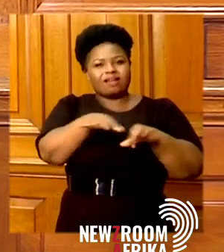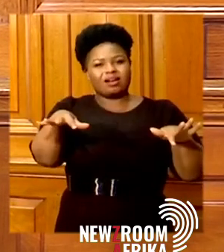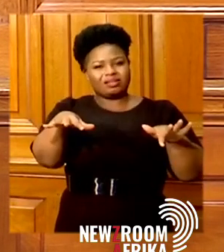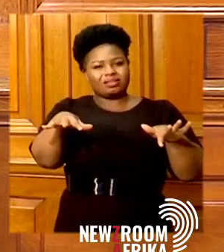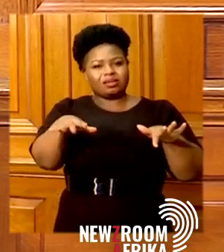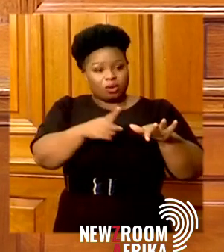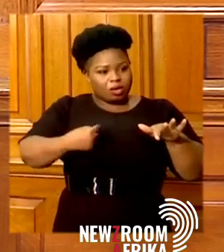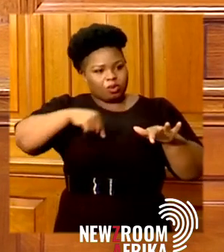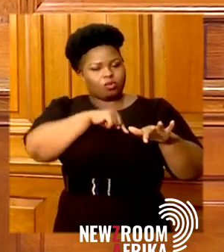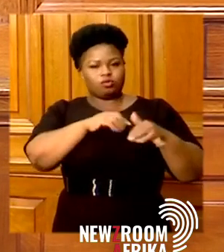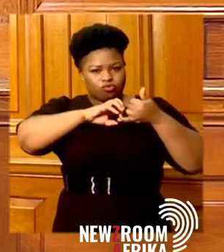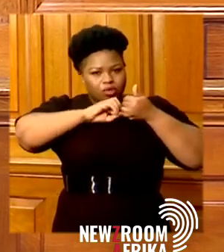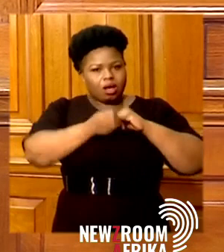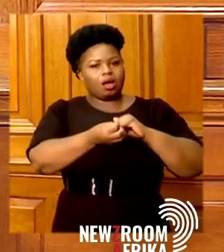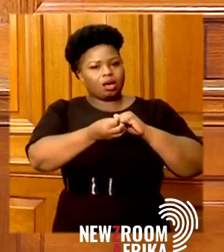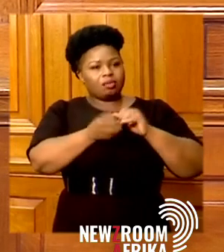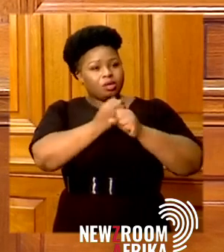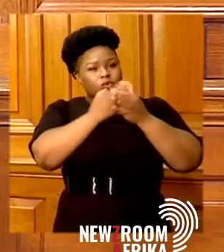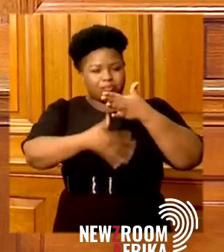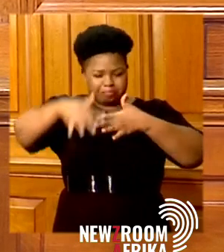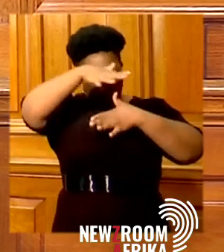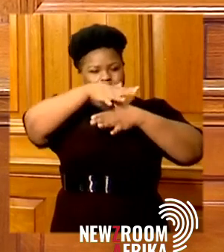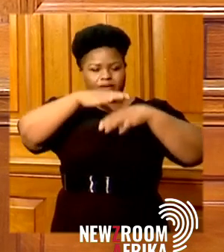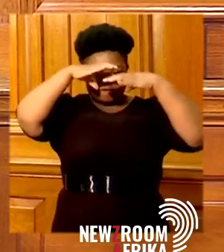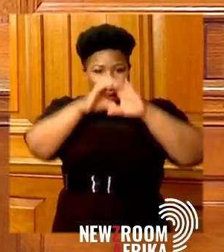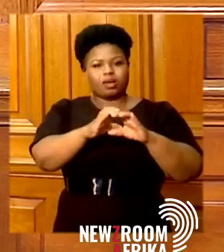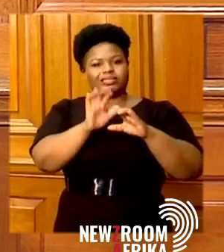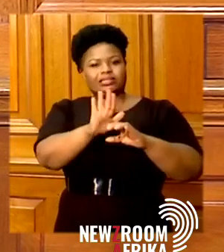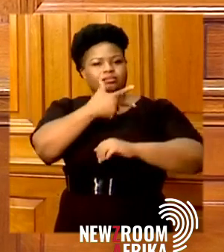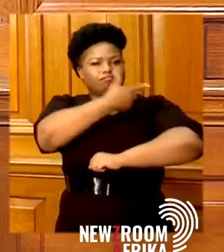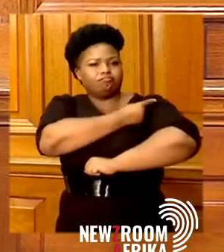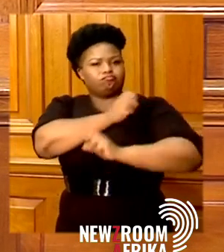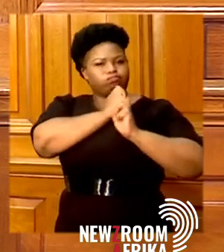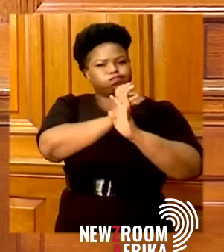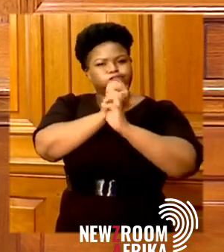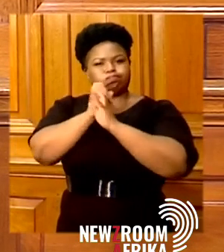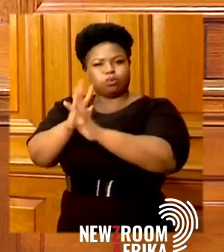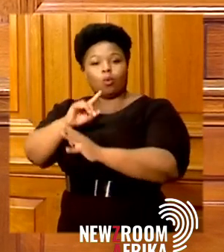toolkit to contain the pandemic. As we have said in